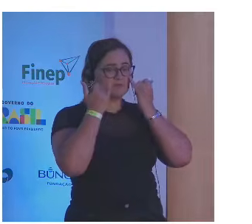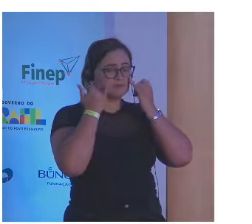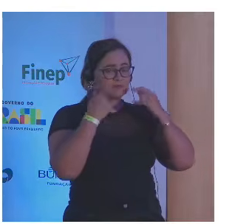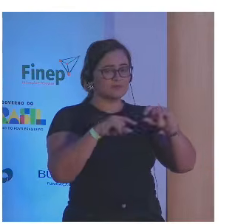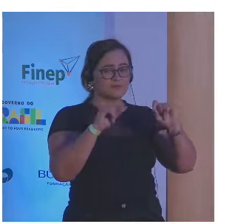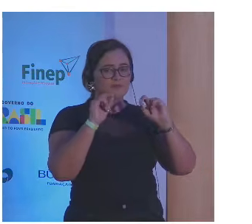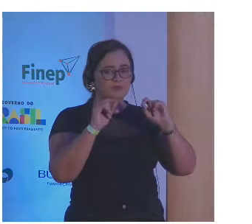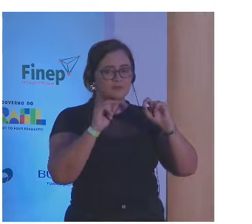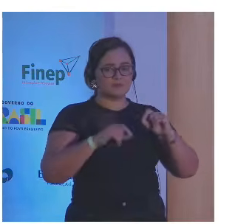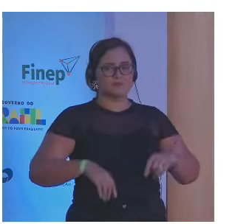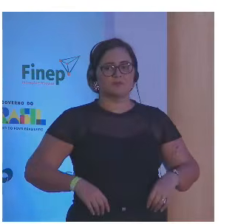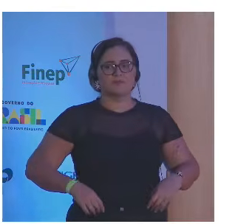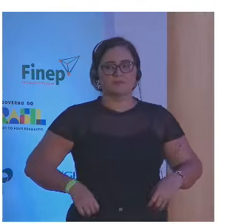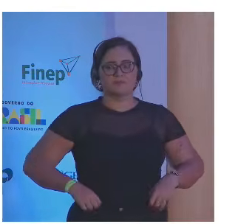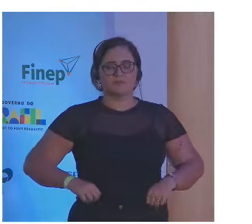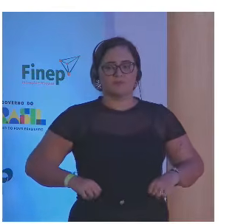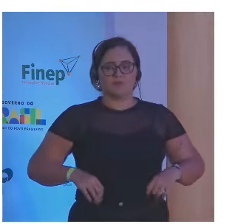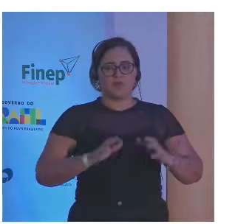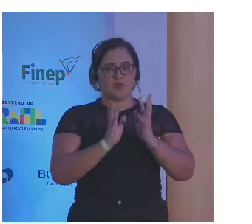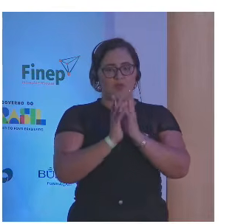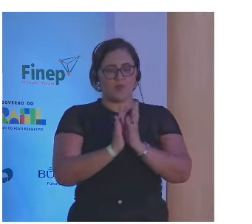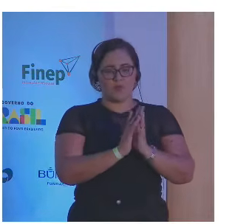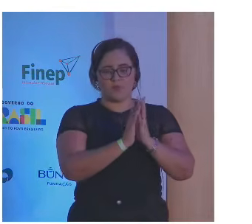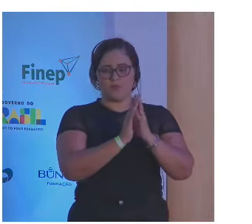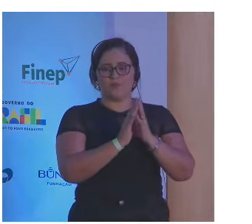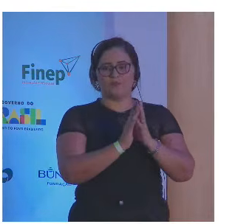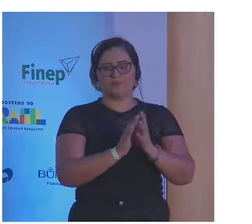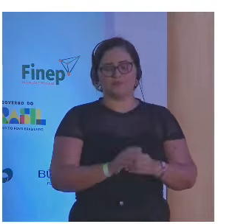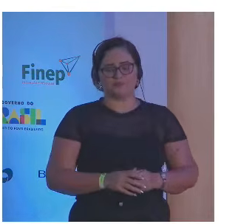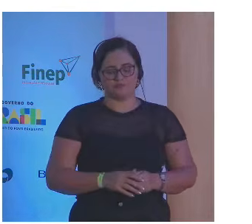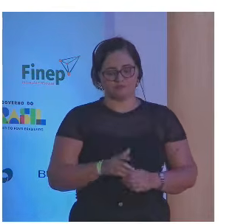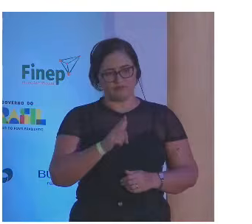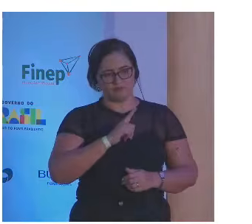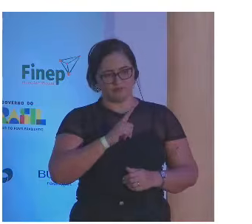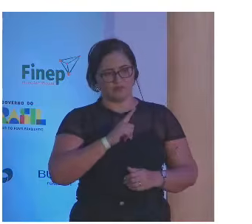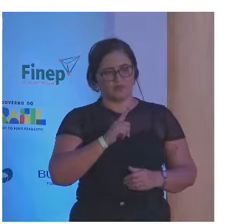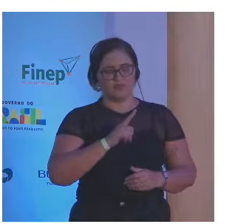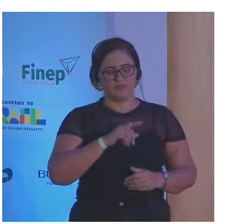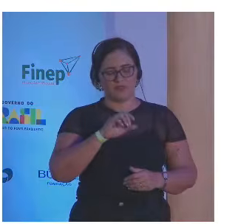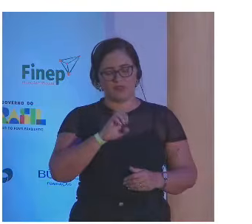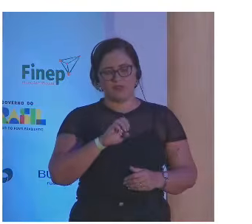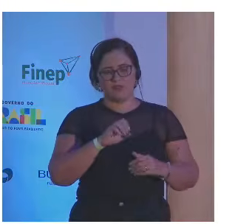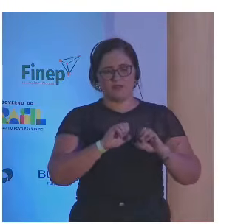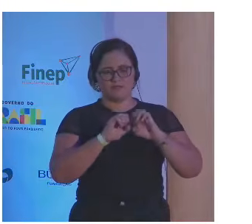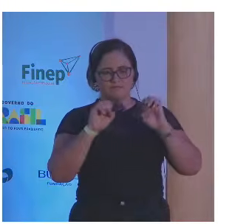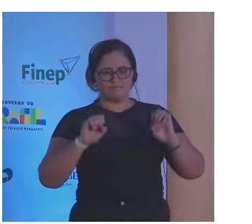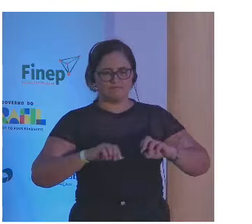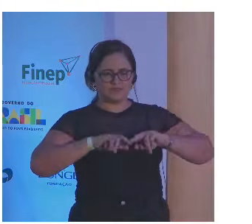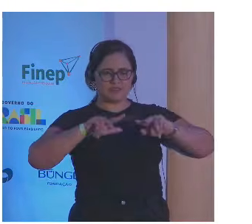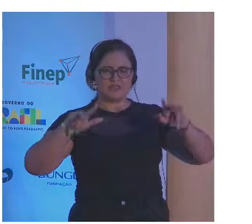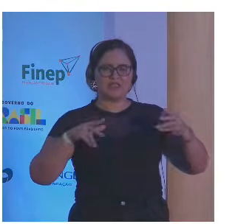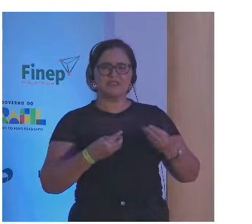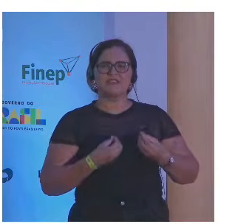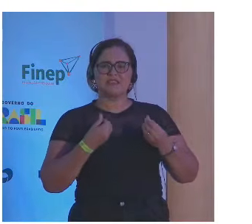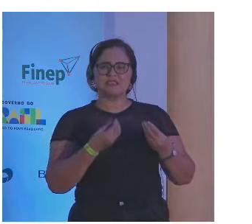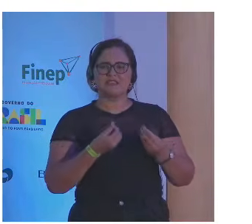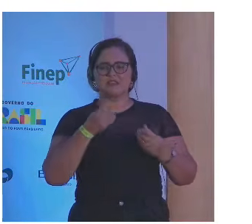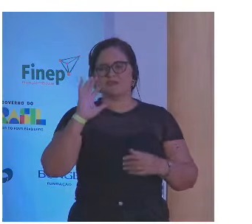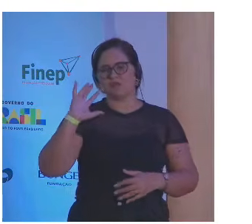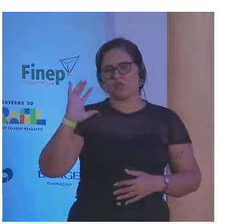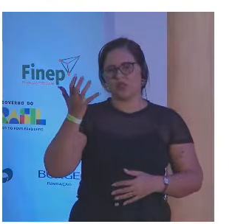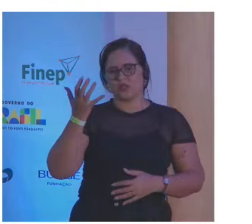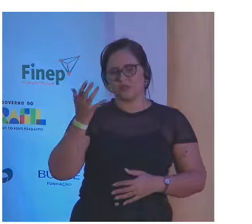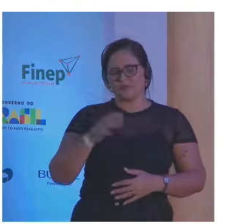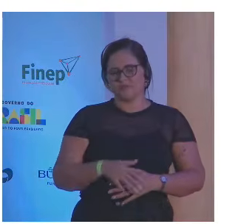one, coral reefs are in fact like the canary in the coal mine. They are tremendously climate sensitive.